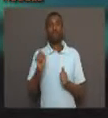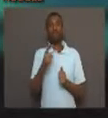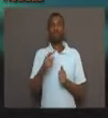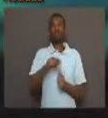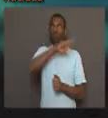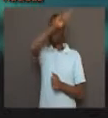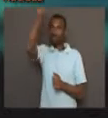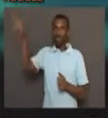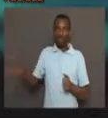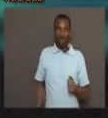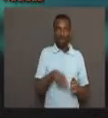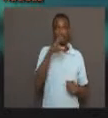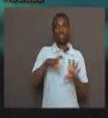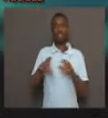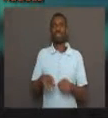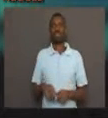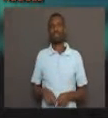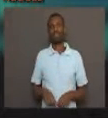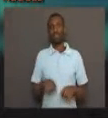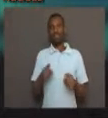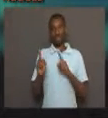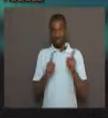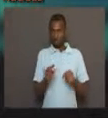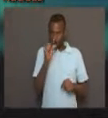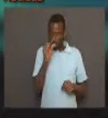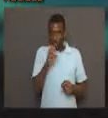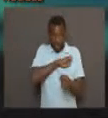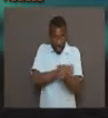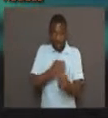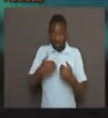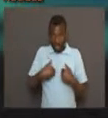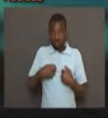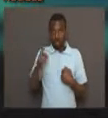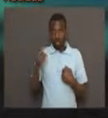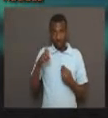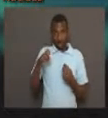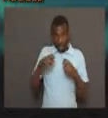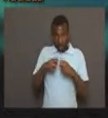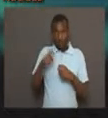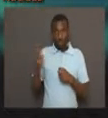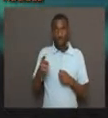state would orbit much closer to the nucleus.